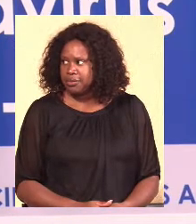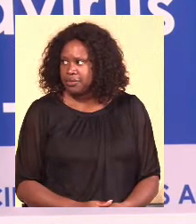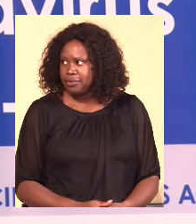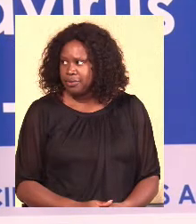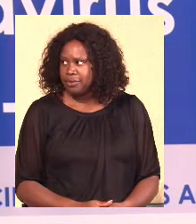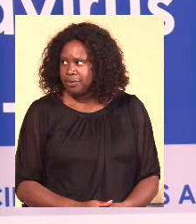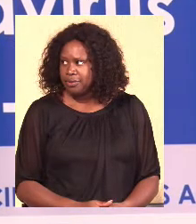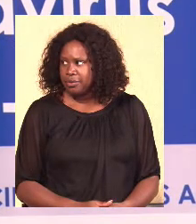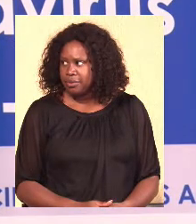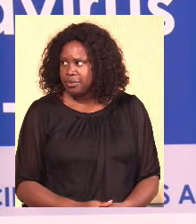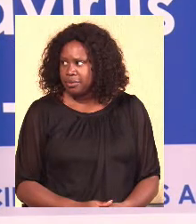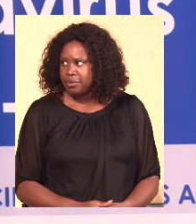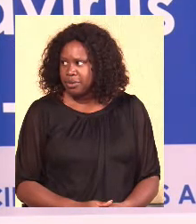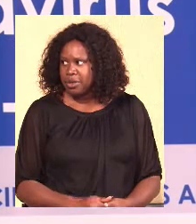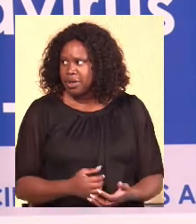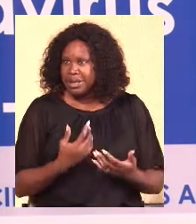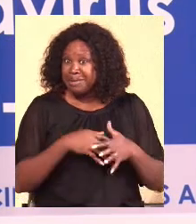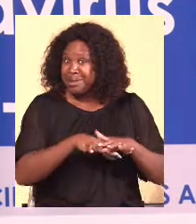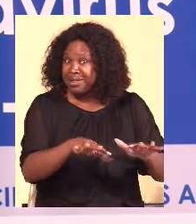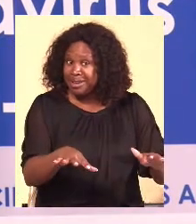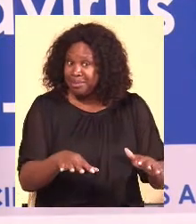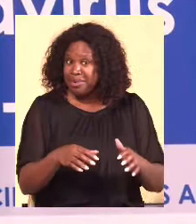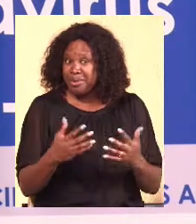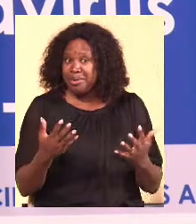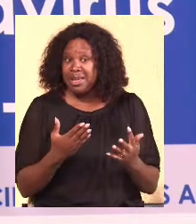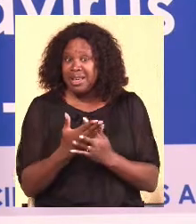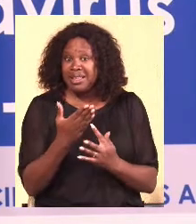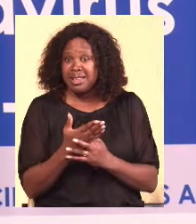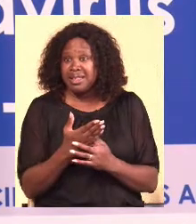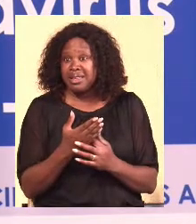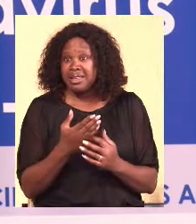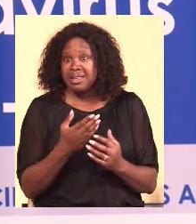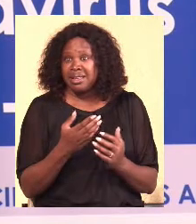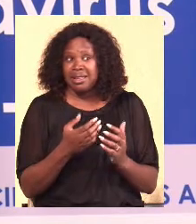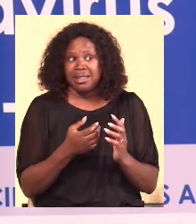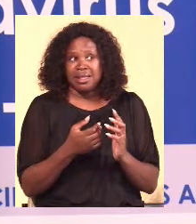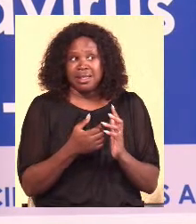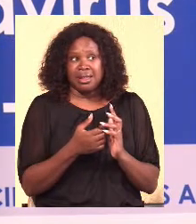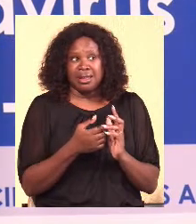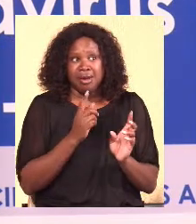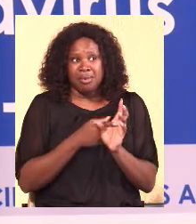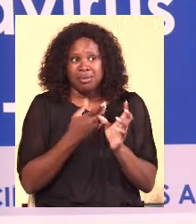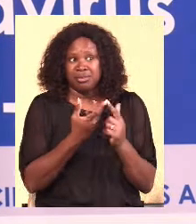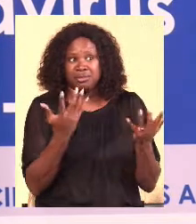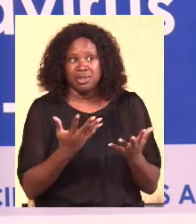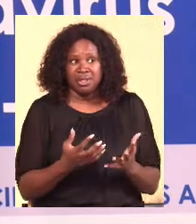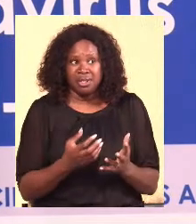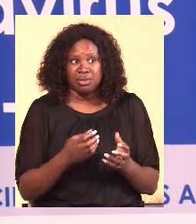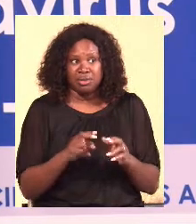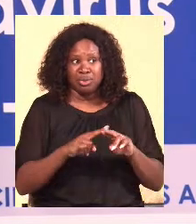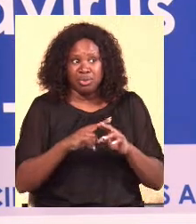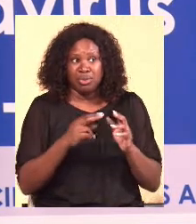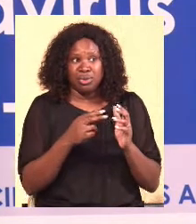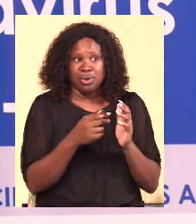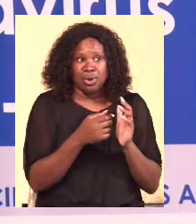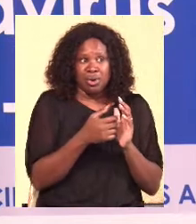this being mainstreamed? Where are we accessing our alcohol? And my question to the Honorable Minister of Higher Education, is there